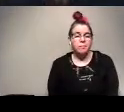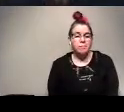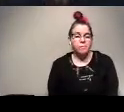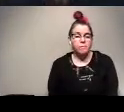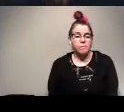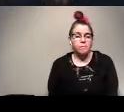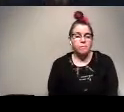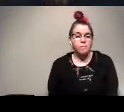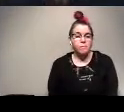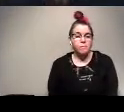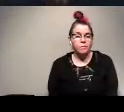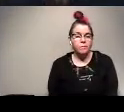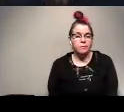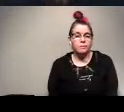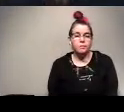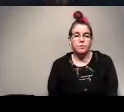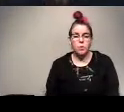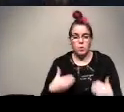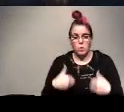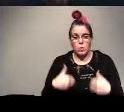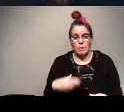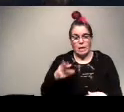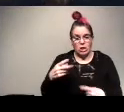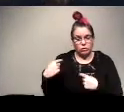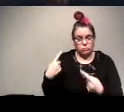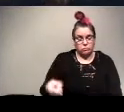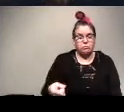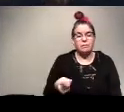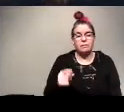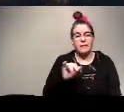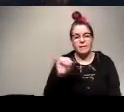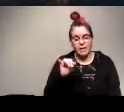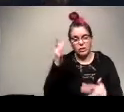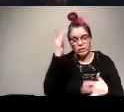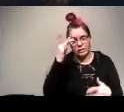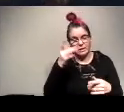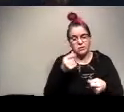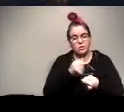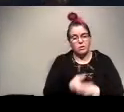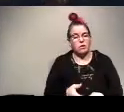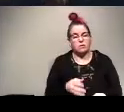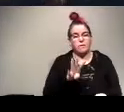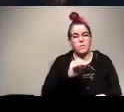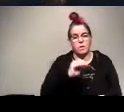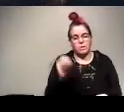And for most of human history, infectious disease caused about 40% of all mortality. It's now down to